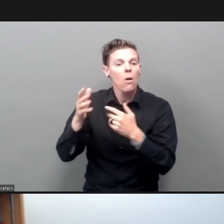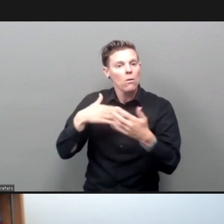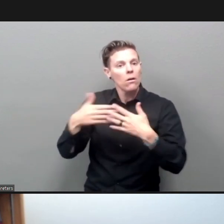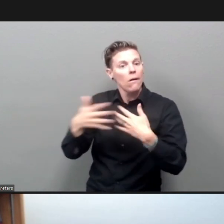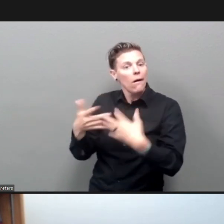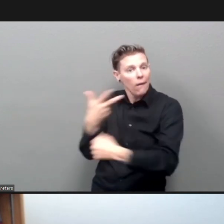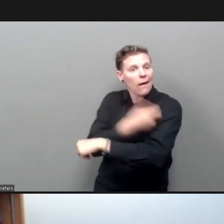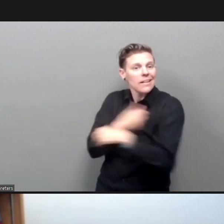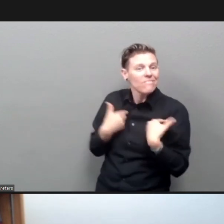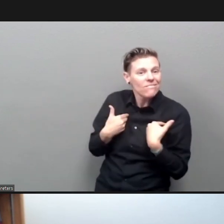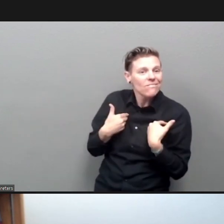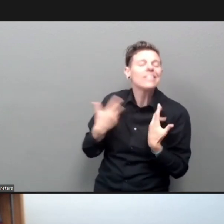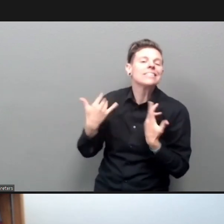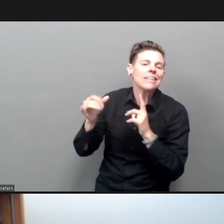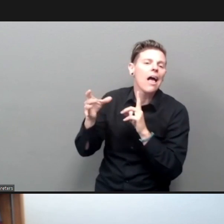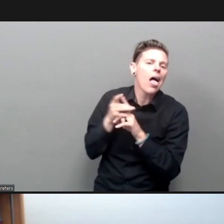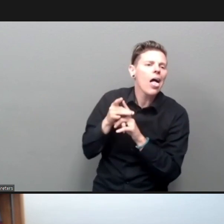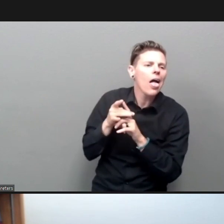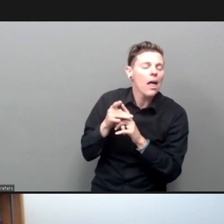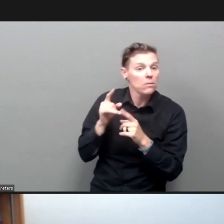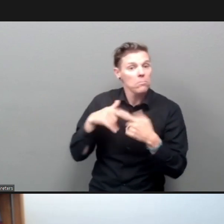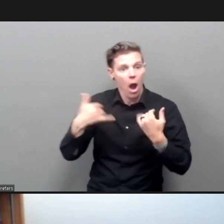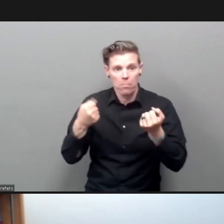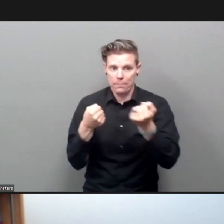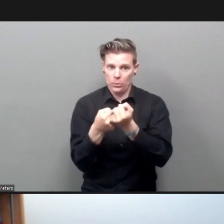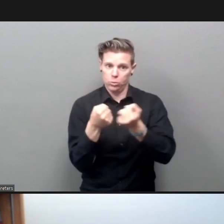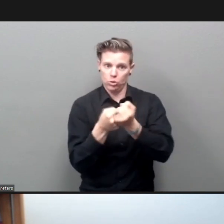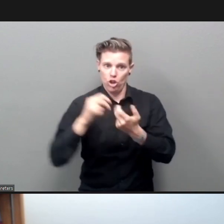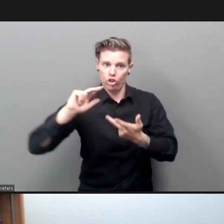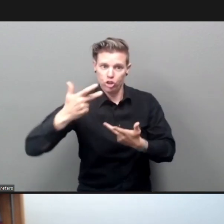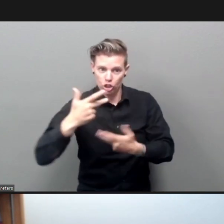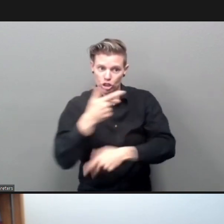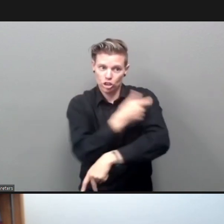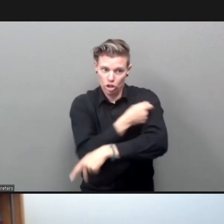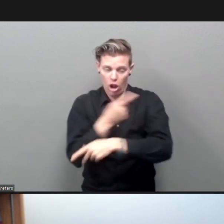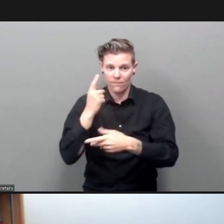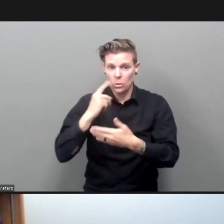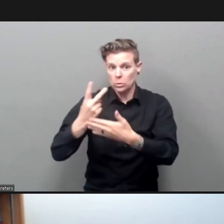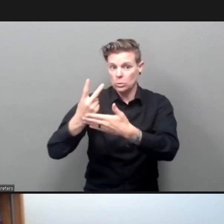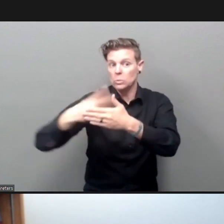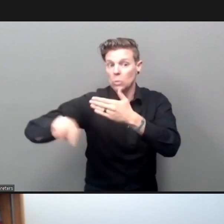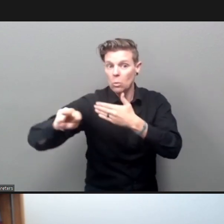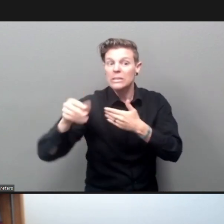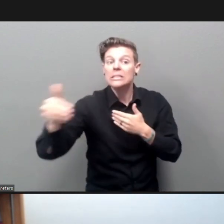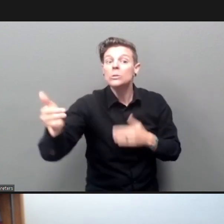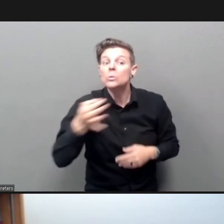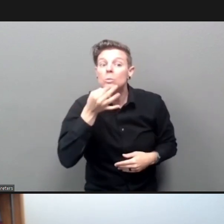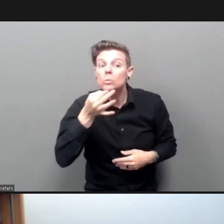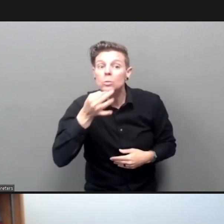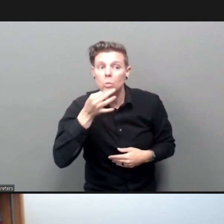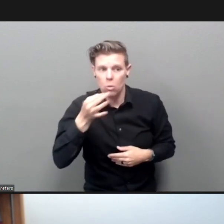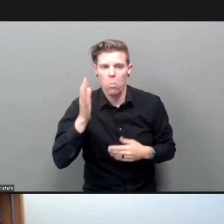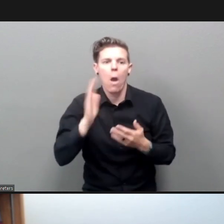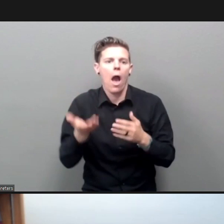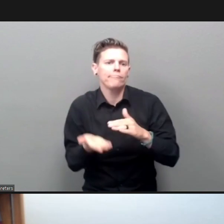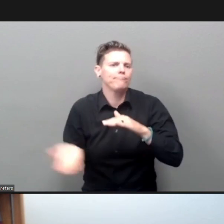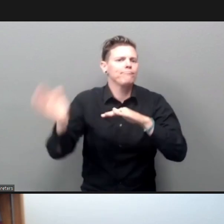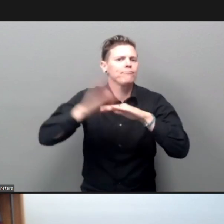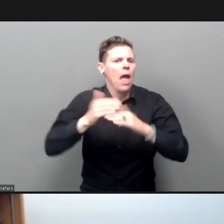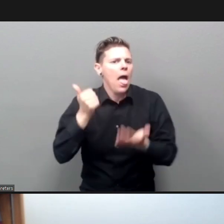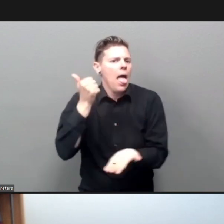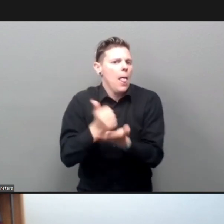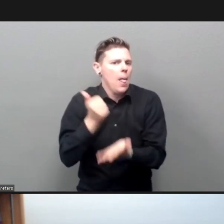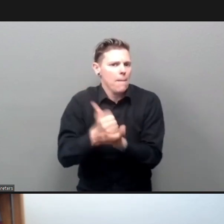vaccine for each person. So every time a New Mexican gets vaccinated, that immunity kind of gets back